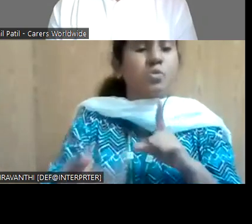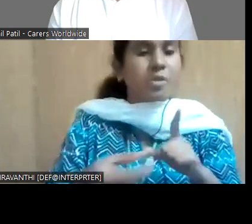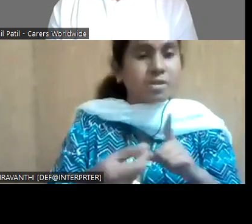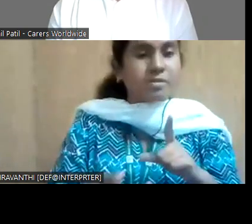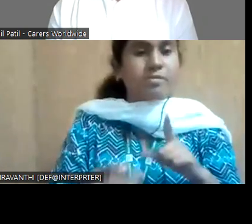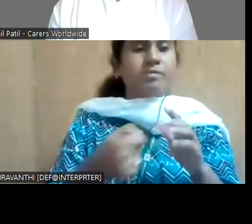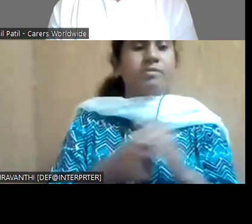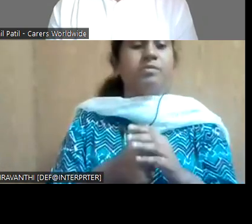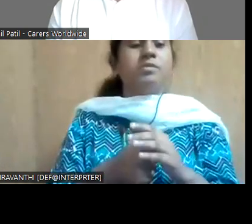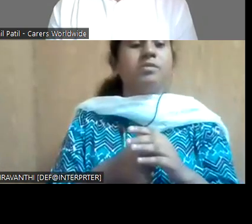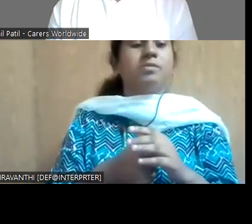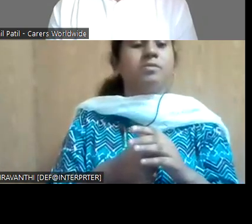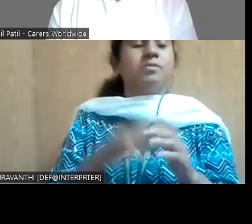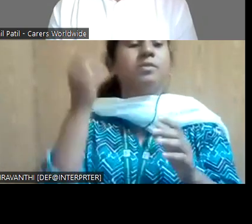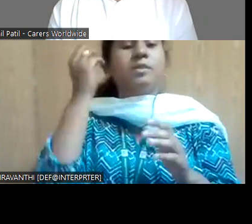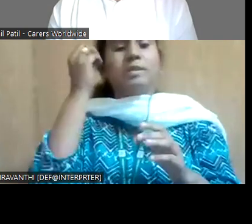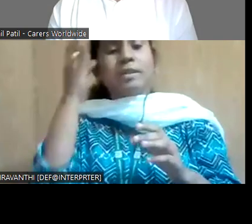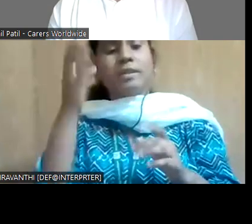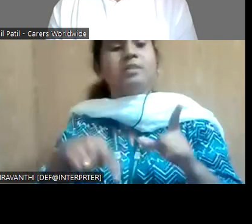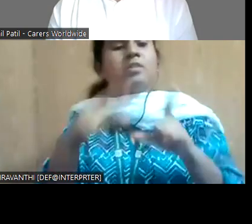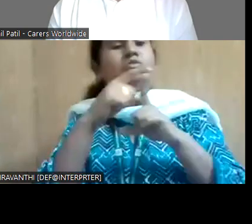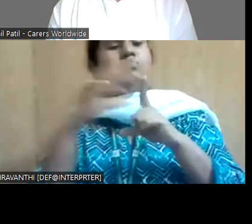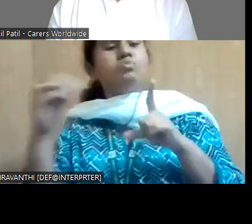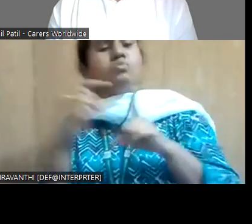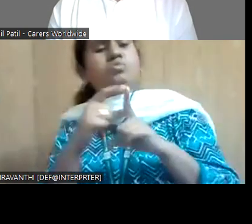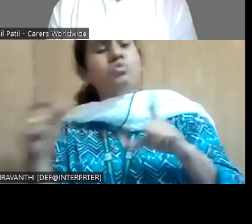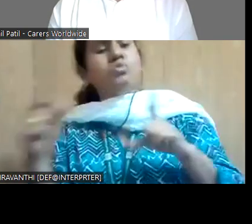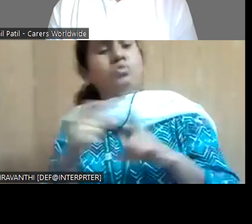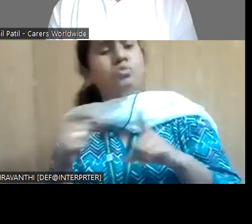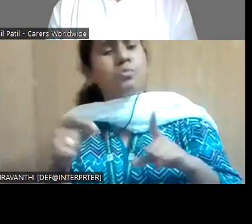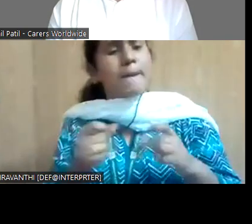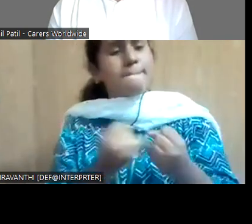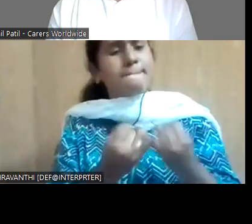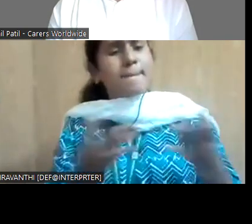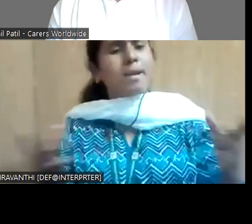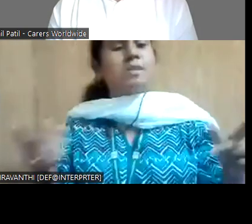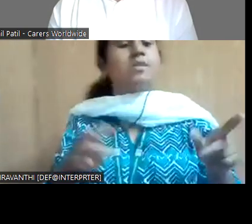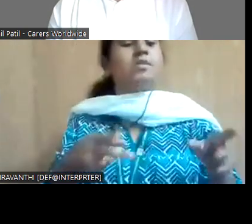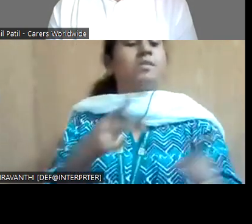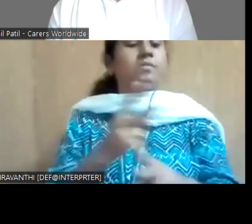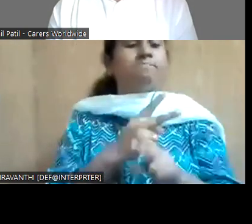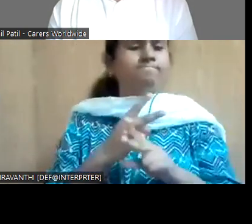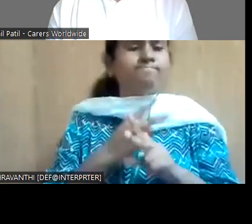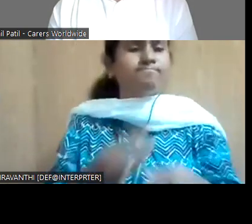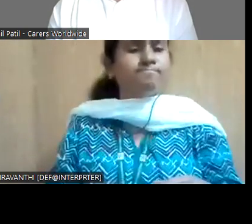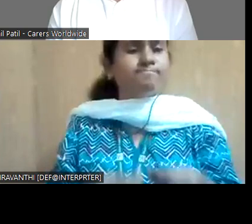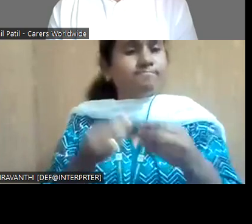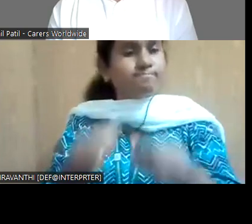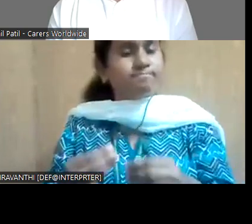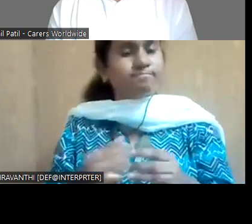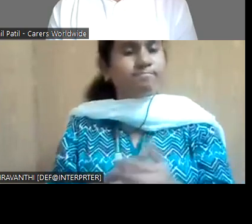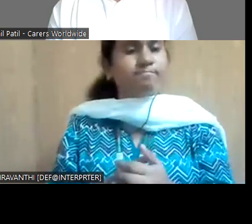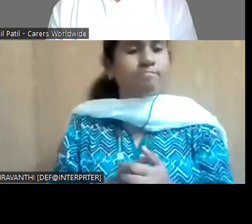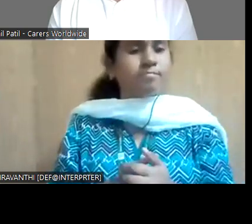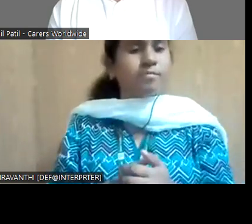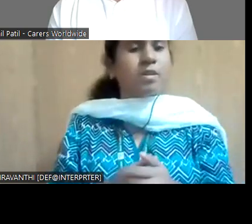to be recognized. While doing this, many of the caregivers have to give up on their jobs, give up on the work that they are doing. That's